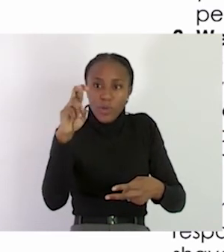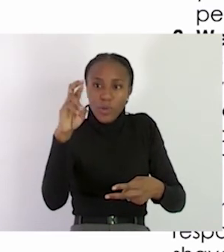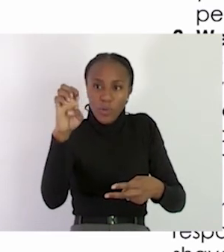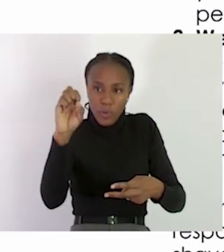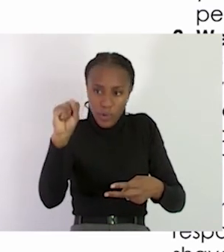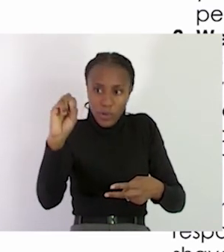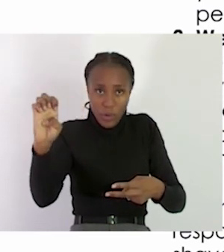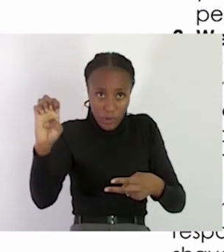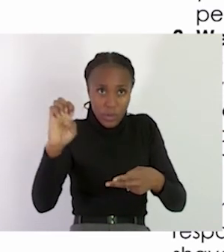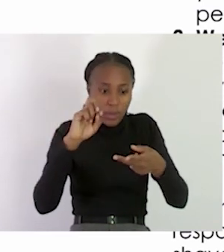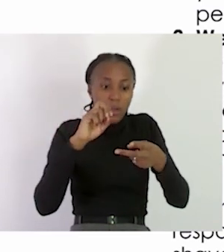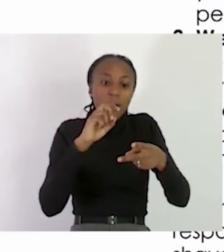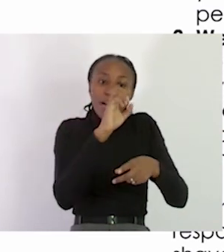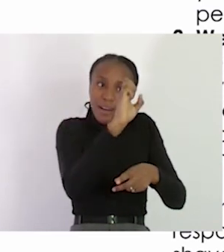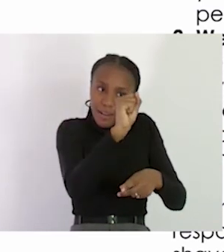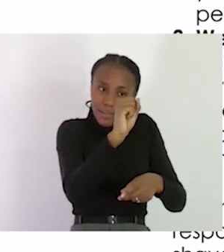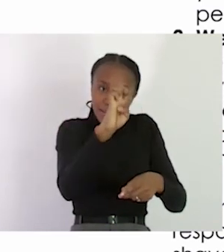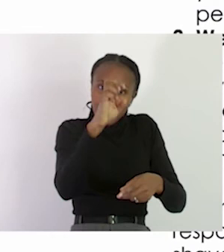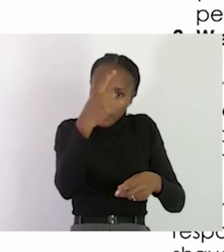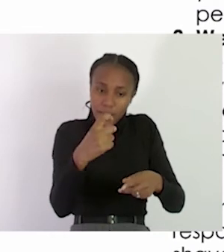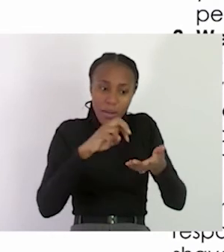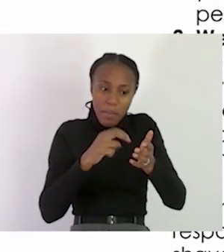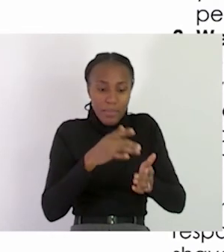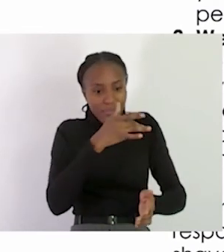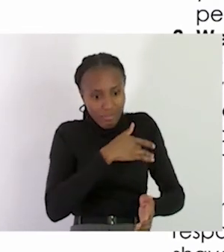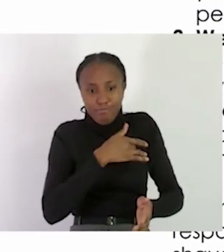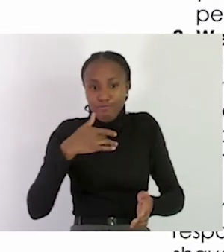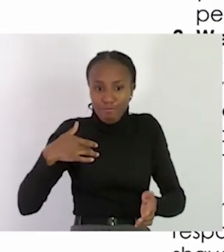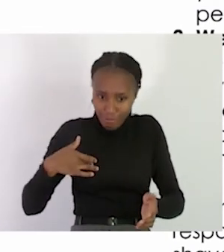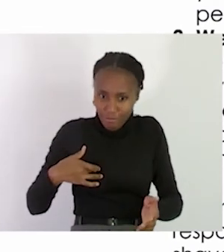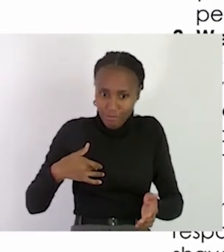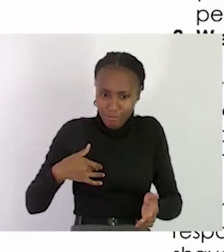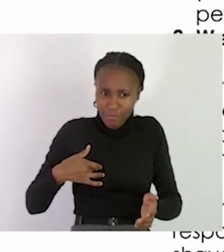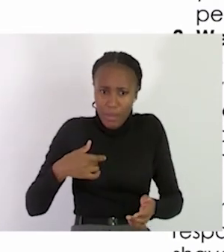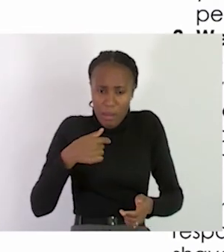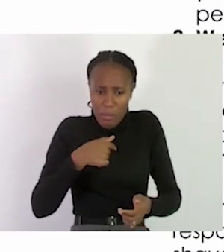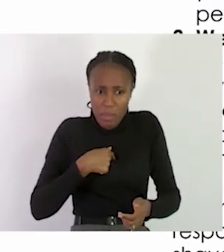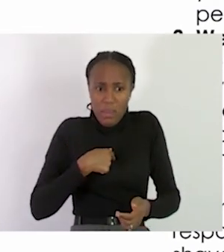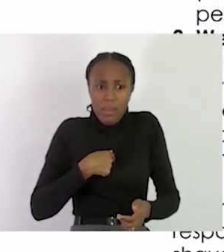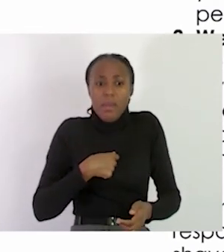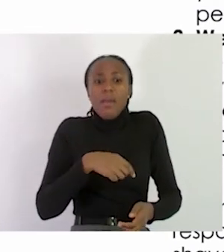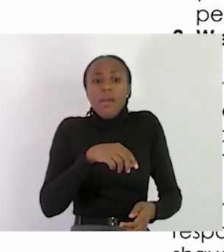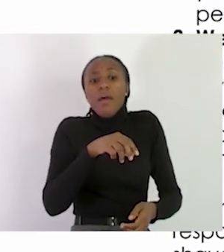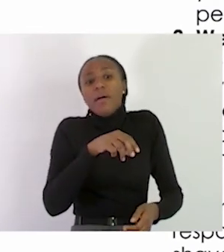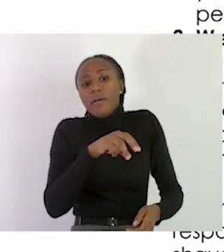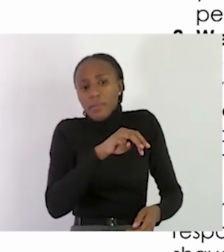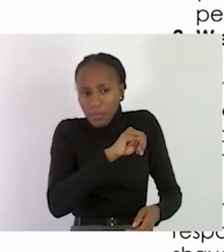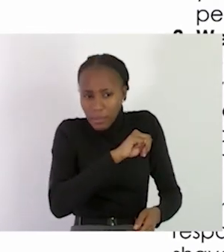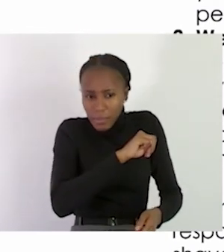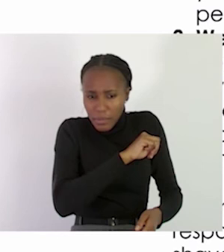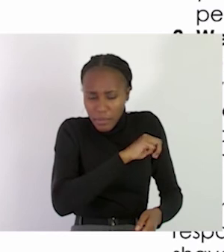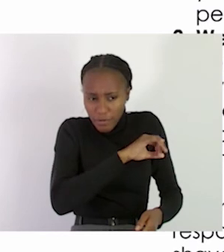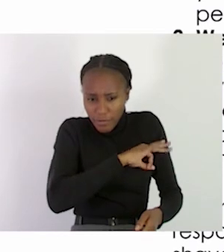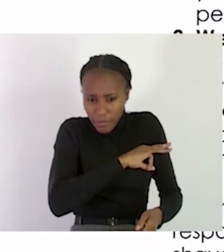complete forms, you will always see there that they write sex. Your sex is your gender. Are you male? Are you a